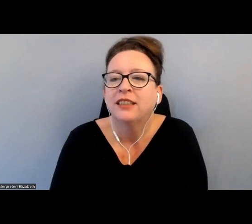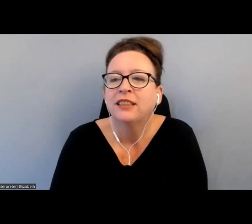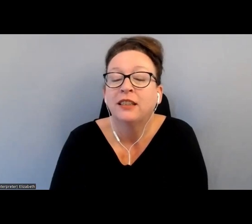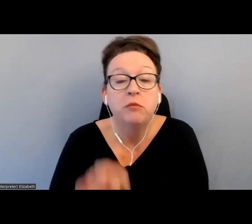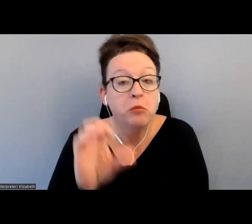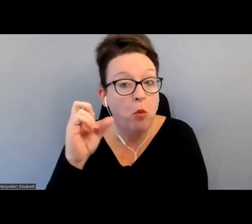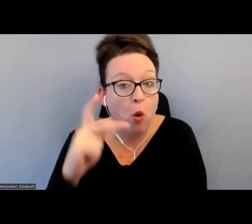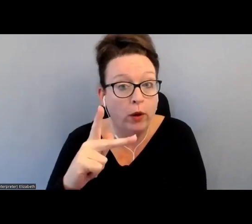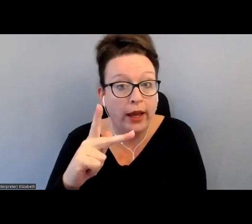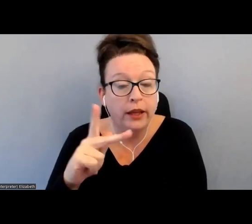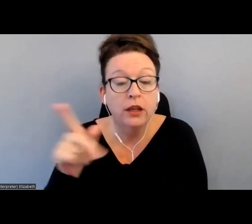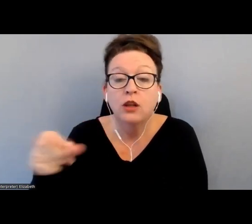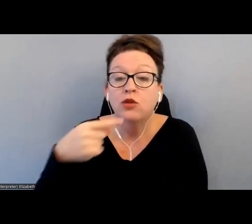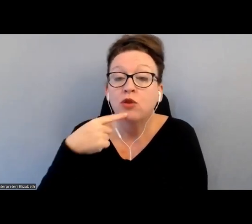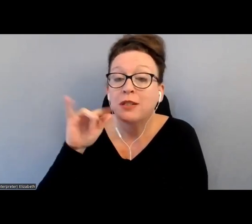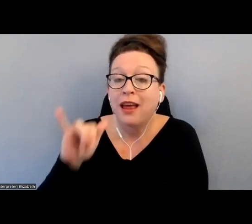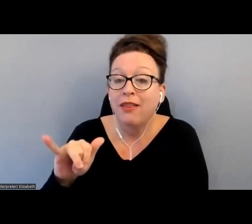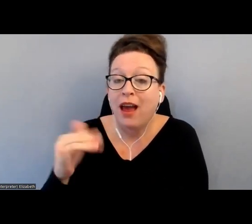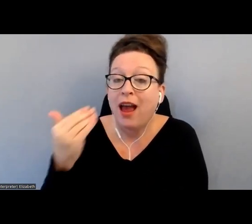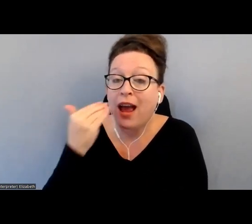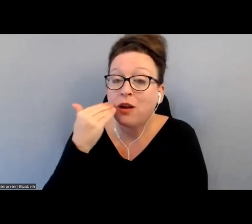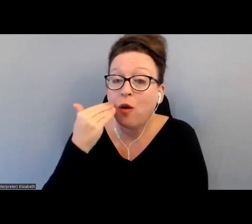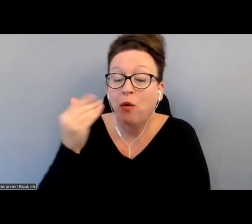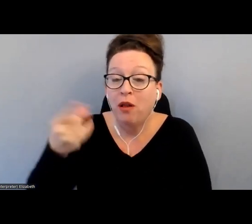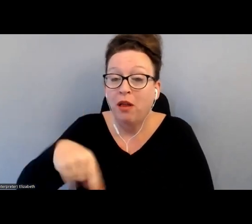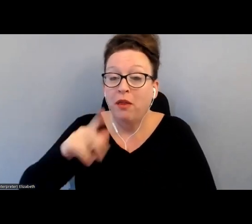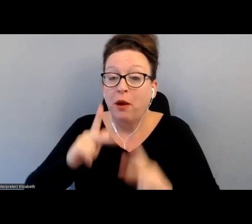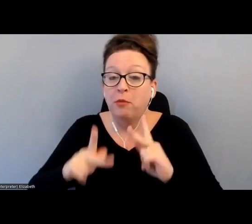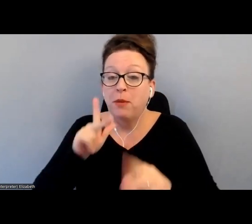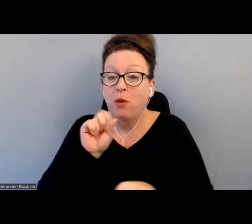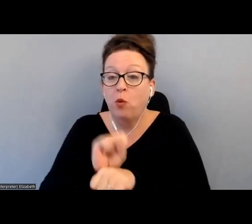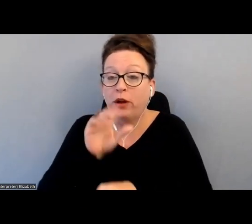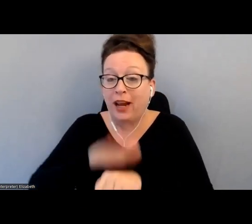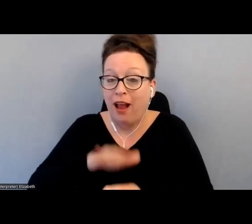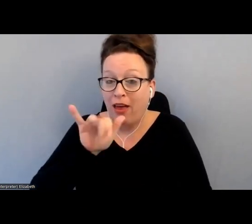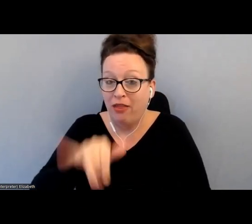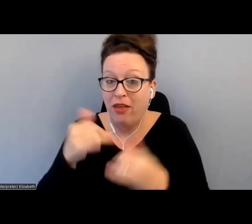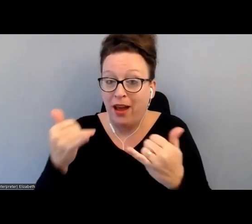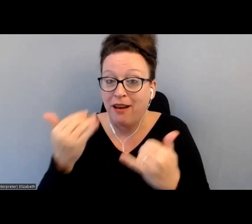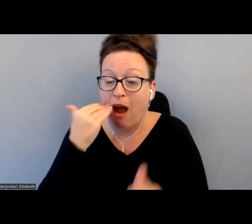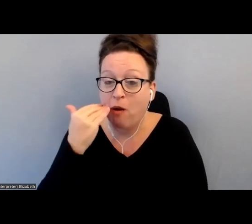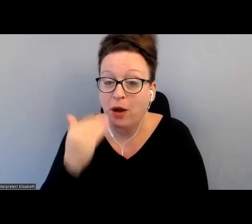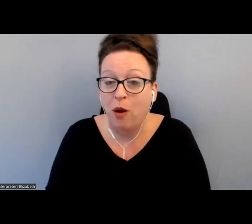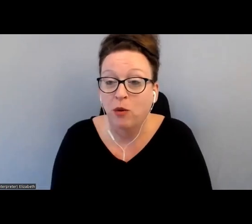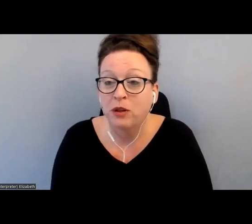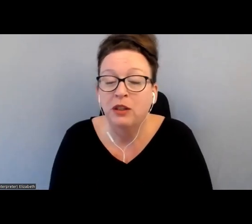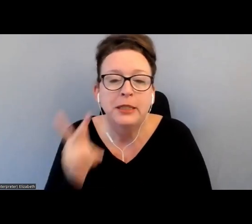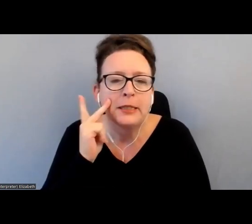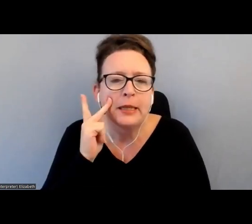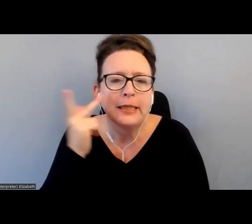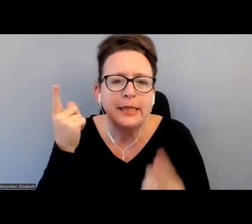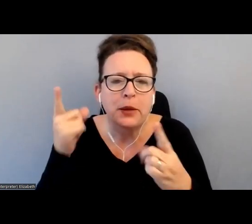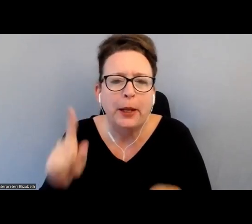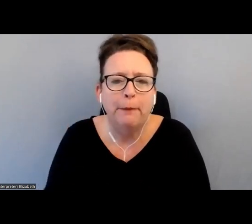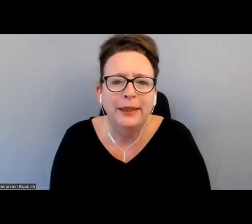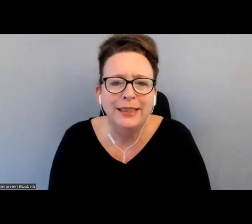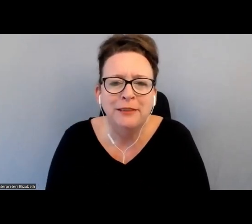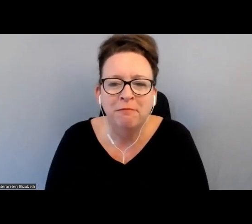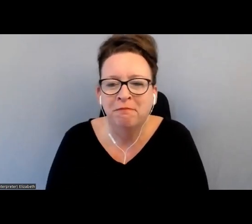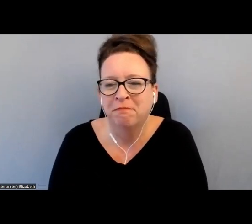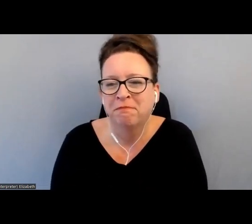Okay, so you said that, and I know that there are people working on that. So let's see what happens.